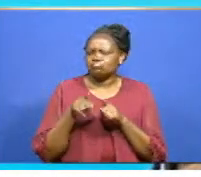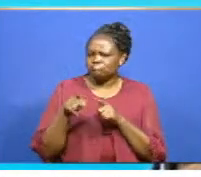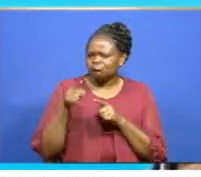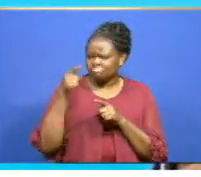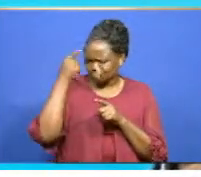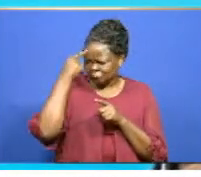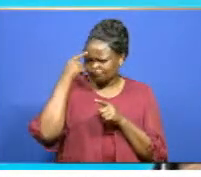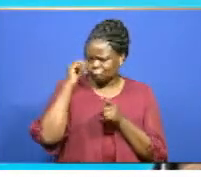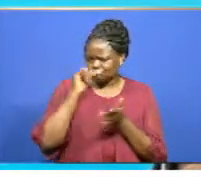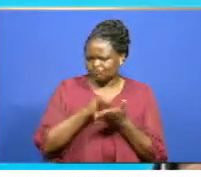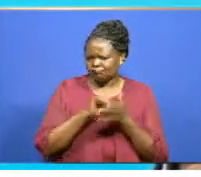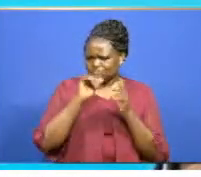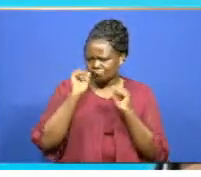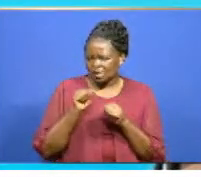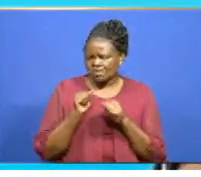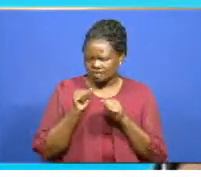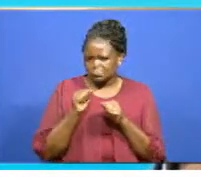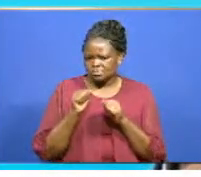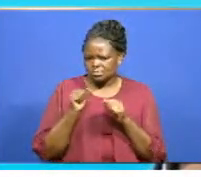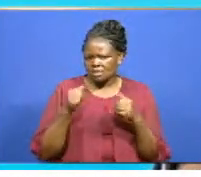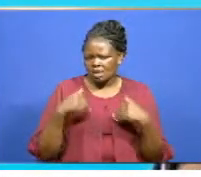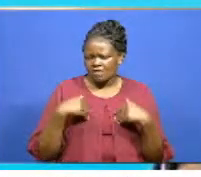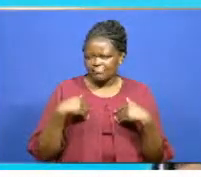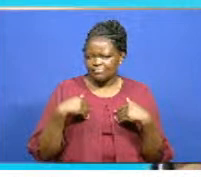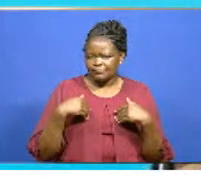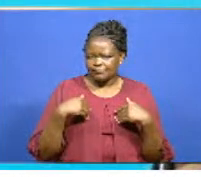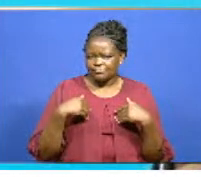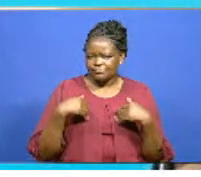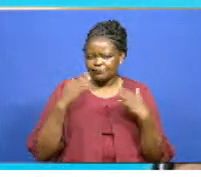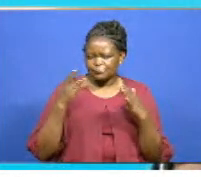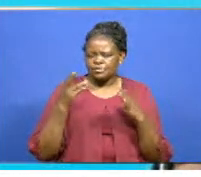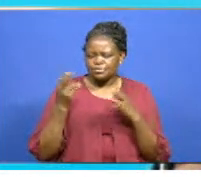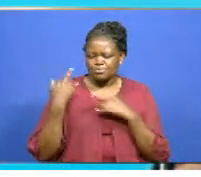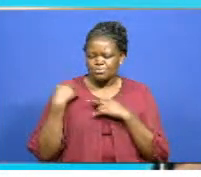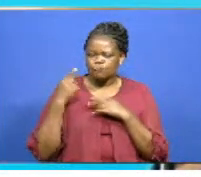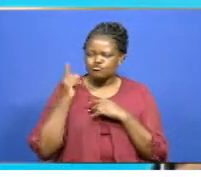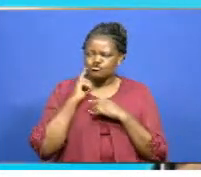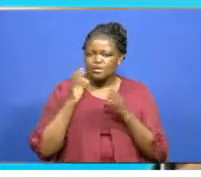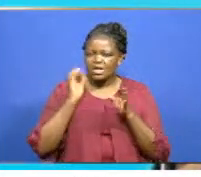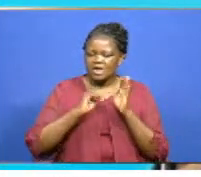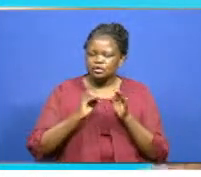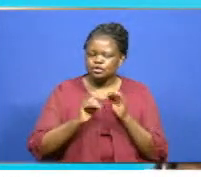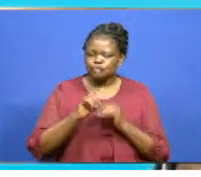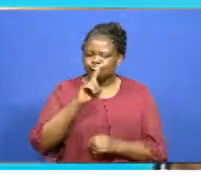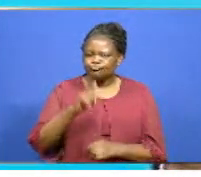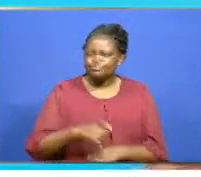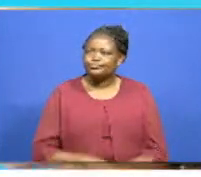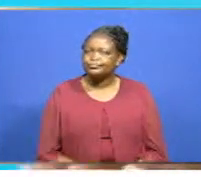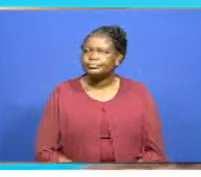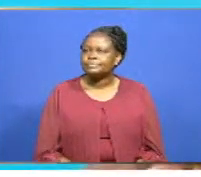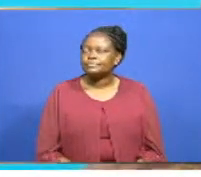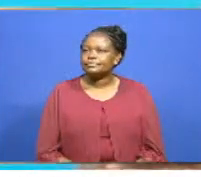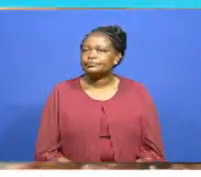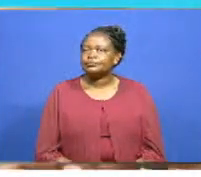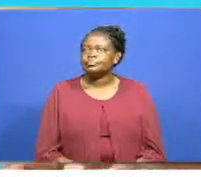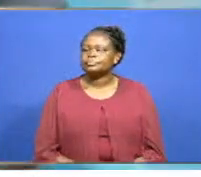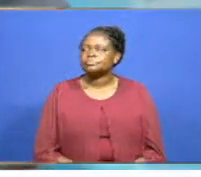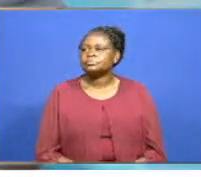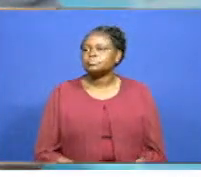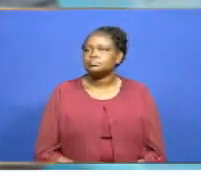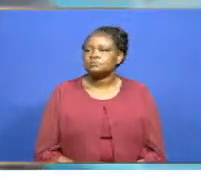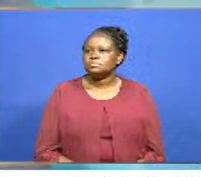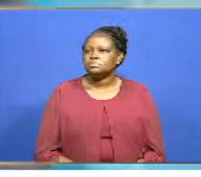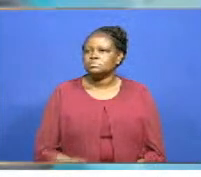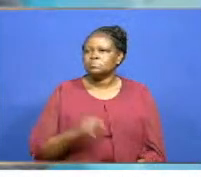likely to play a big role in tomorrow's election, Muliro? Yes. I think that is